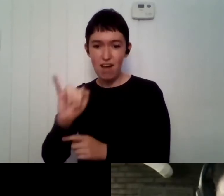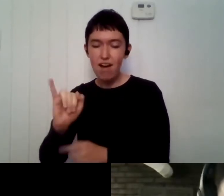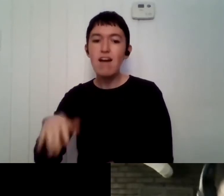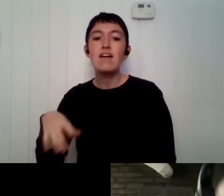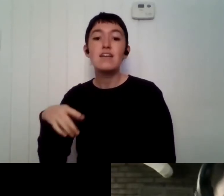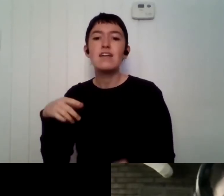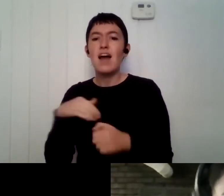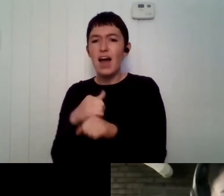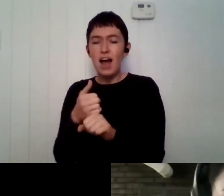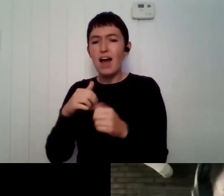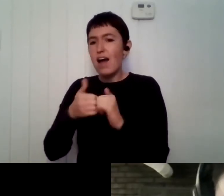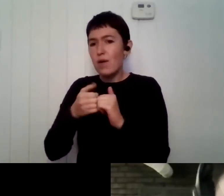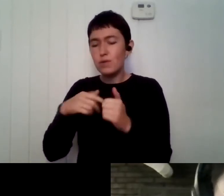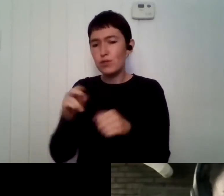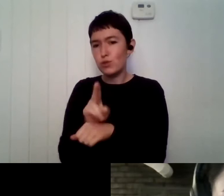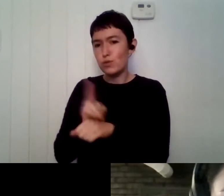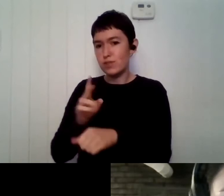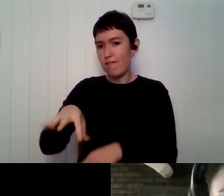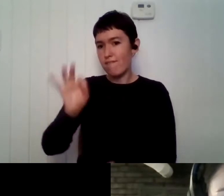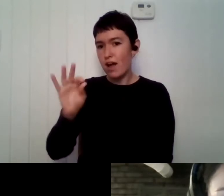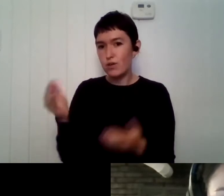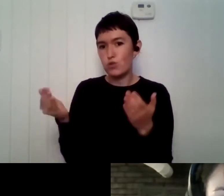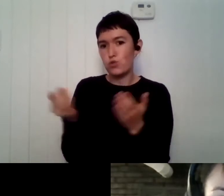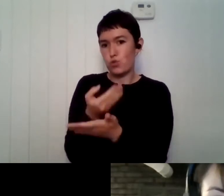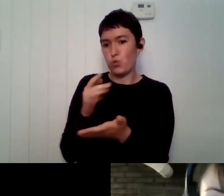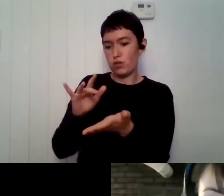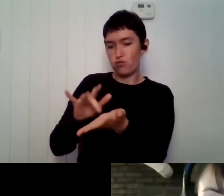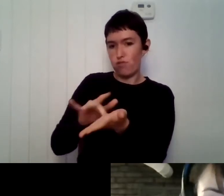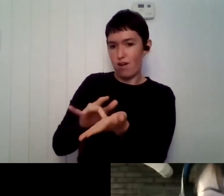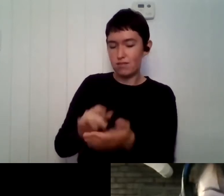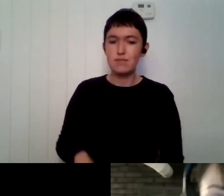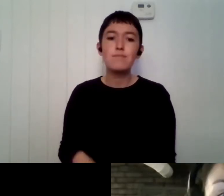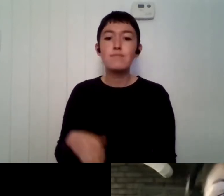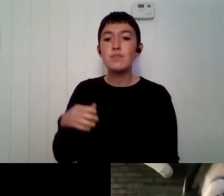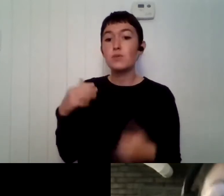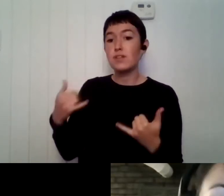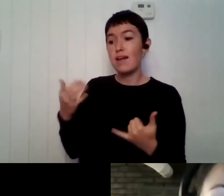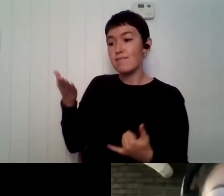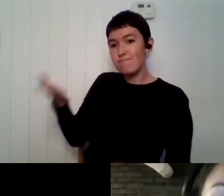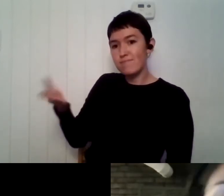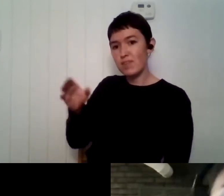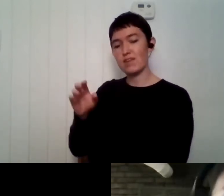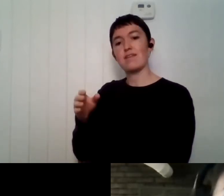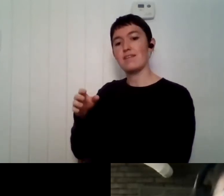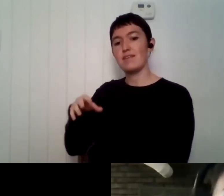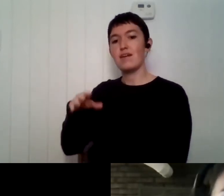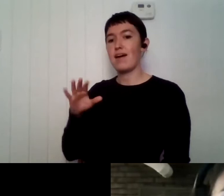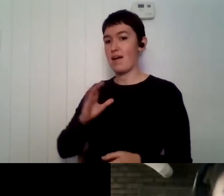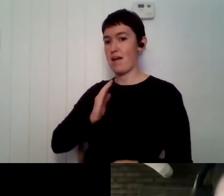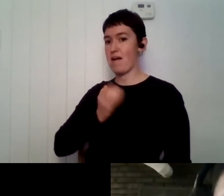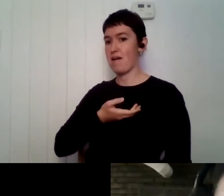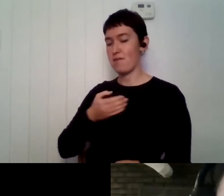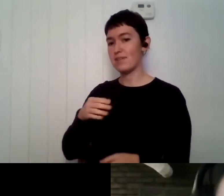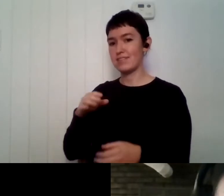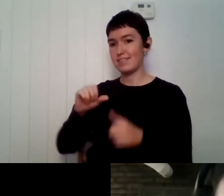drugs. Today, we are joined by our scientist. Could you say your name for me? Rocío, Mercado. Rocío.